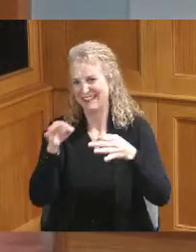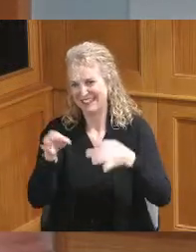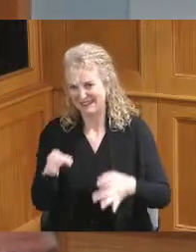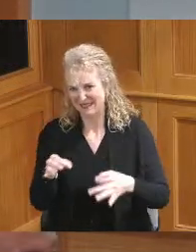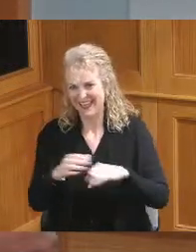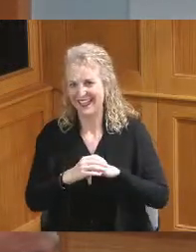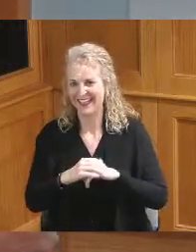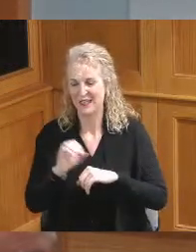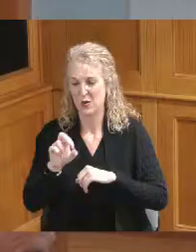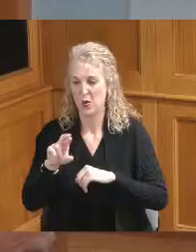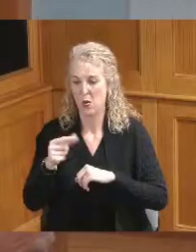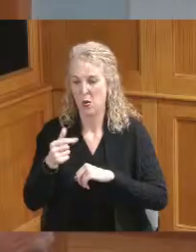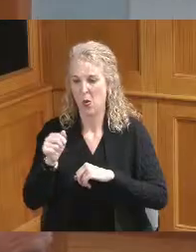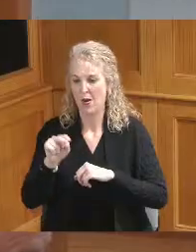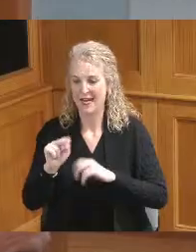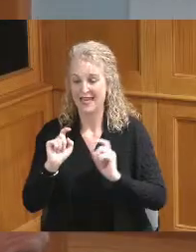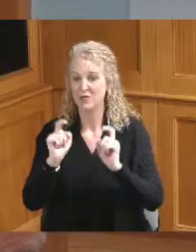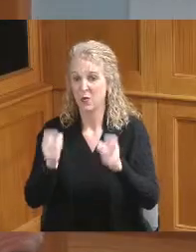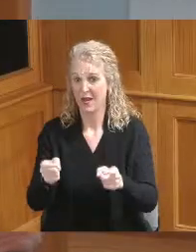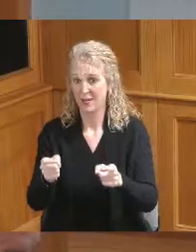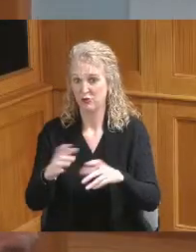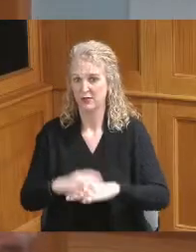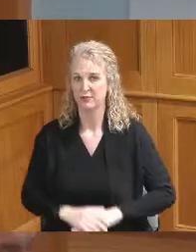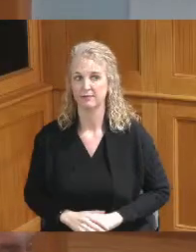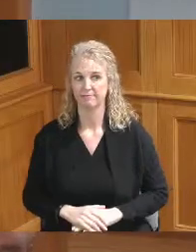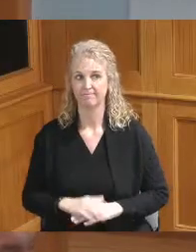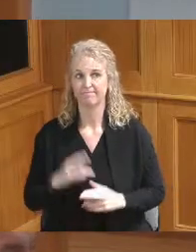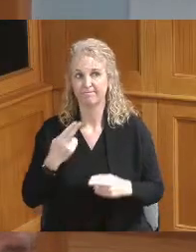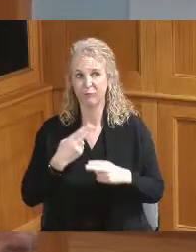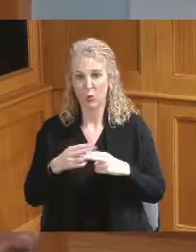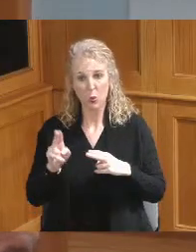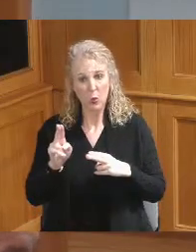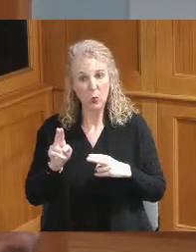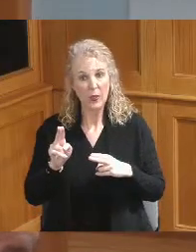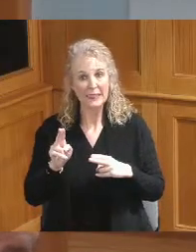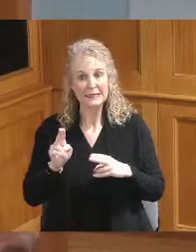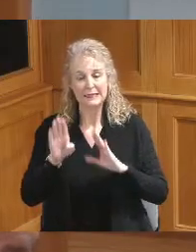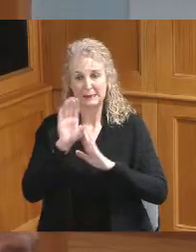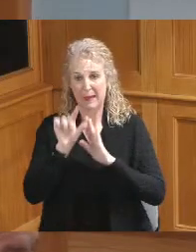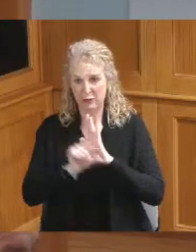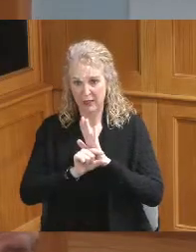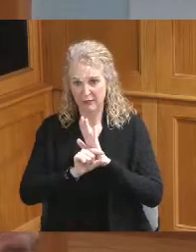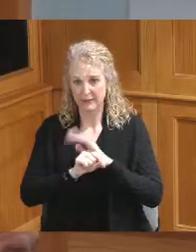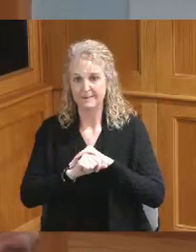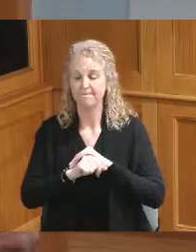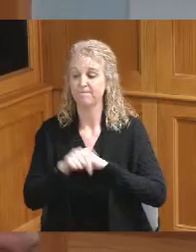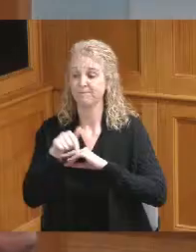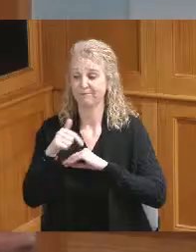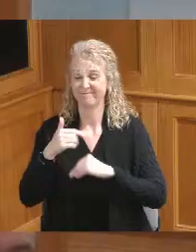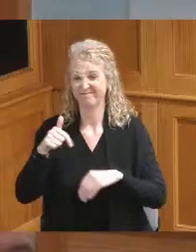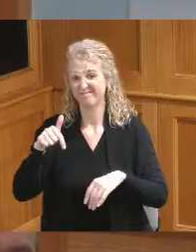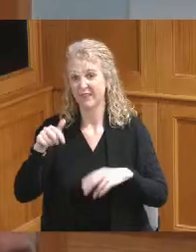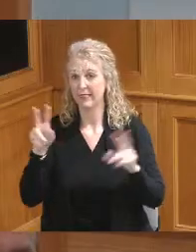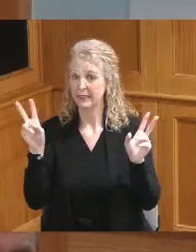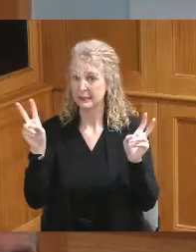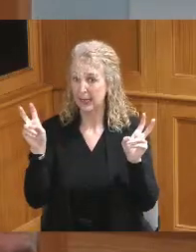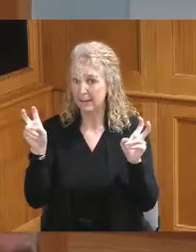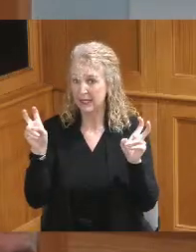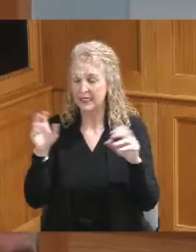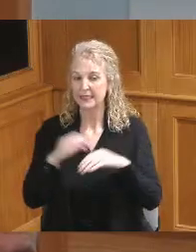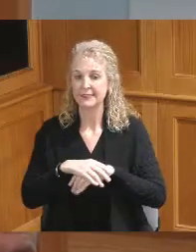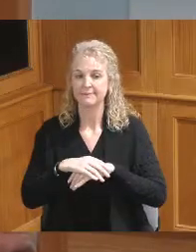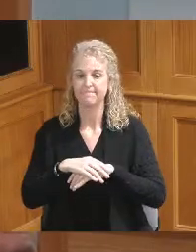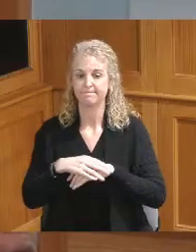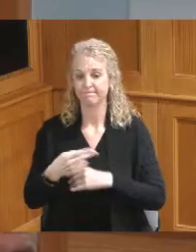about organ donation. The quick thing I would like to say is This work about approaching